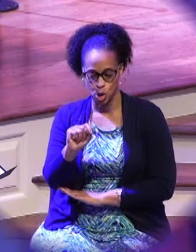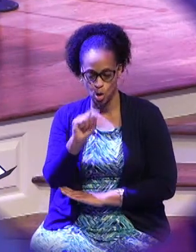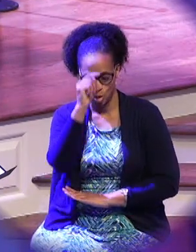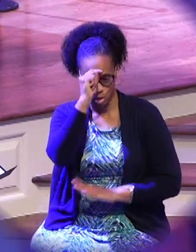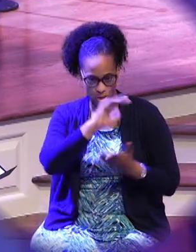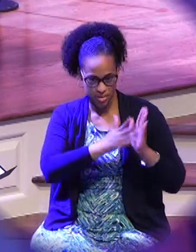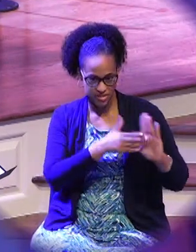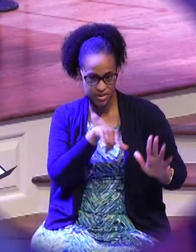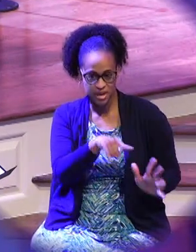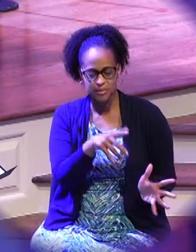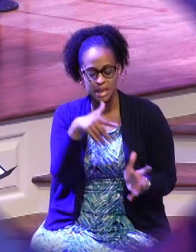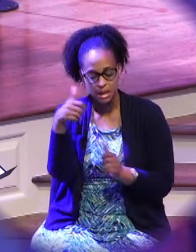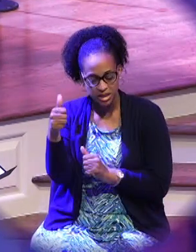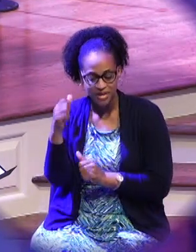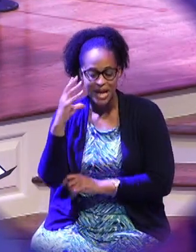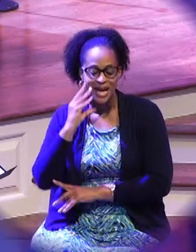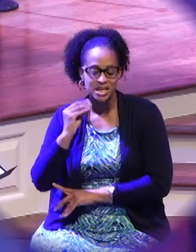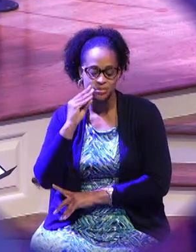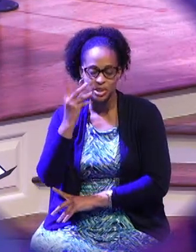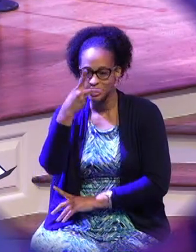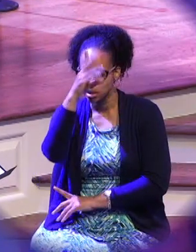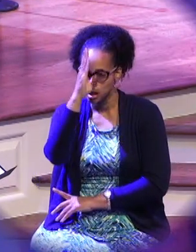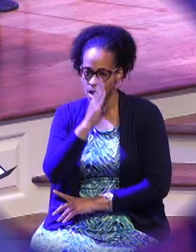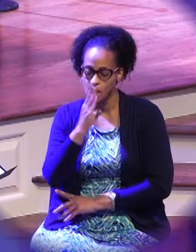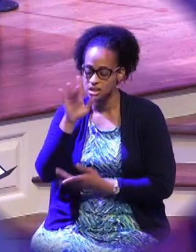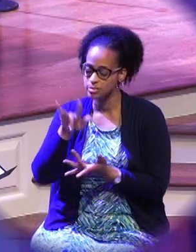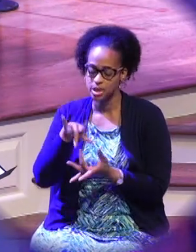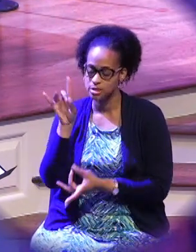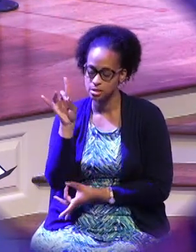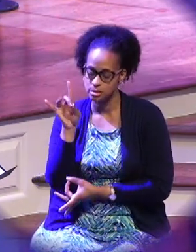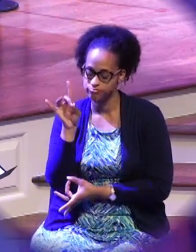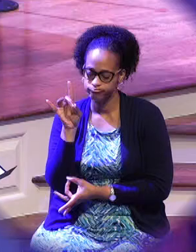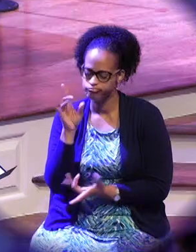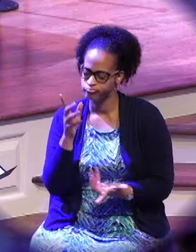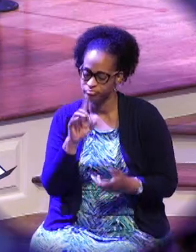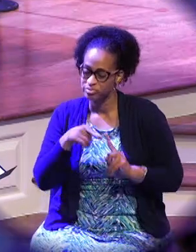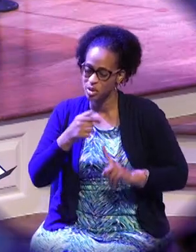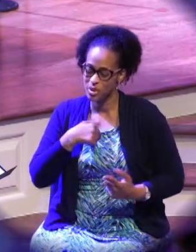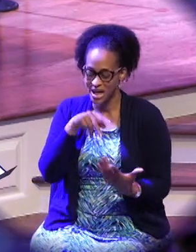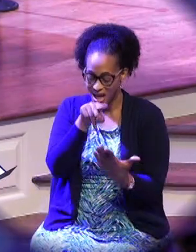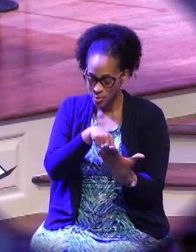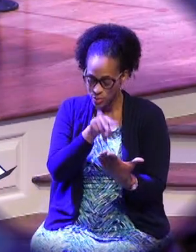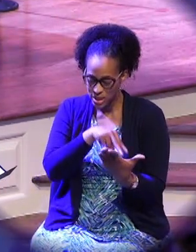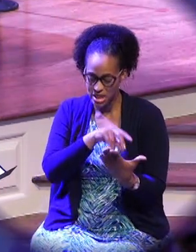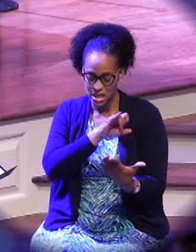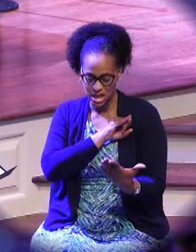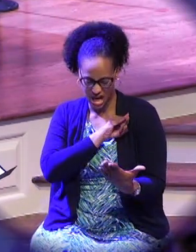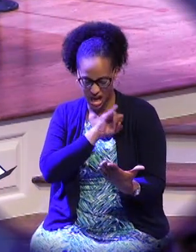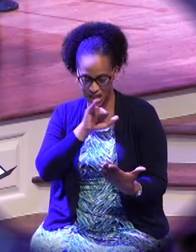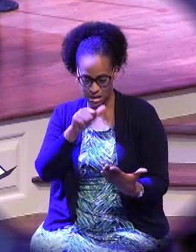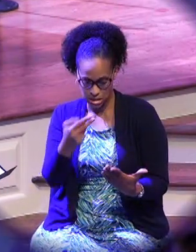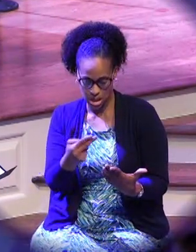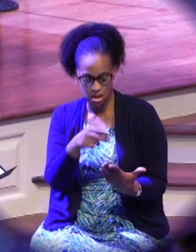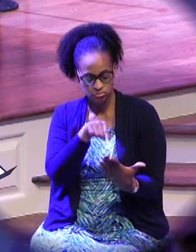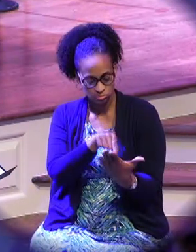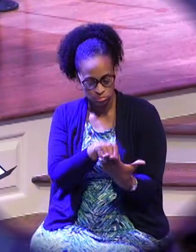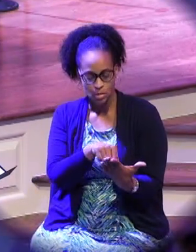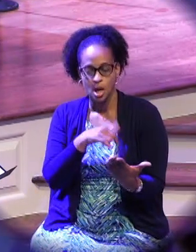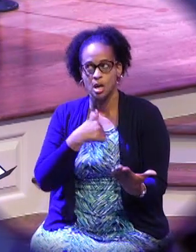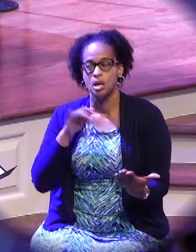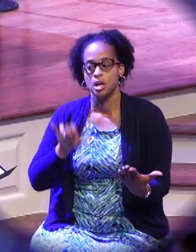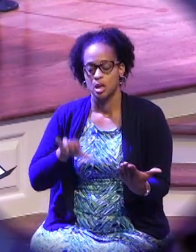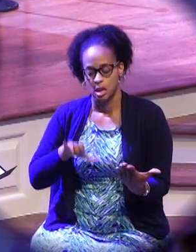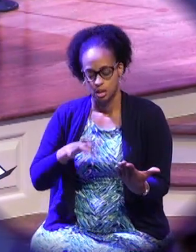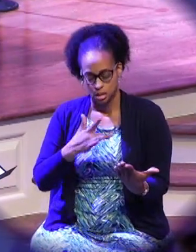me leave having an experience of God's presence. But when I read Isaiah, I do. When I read